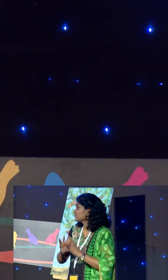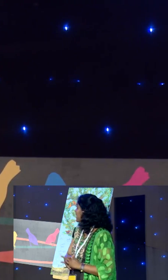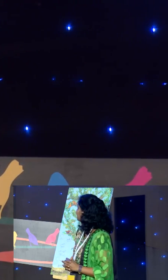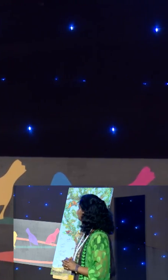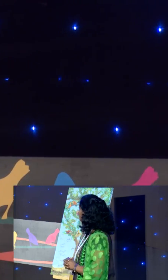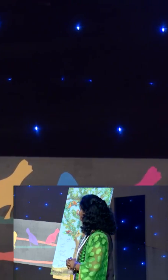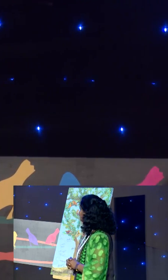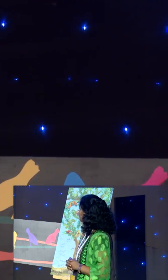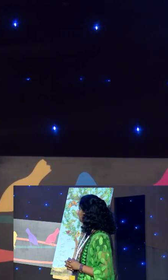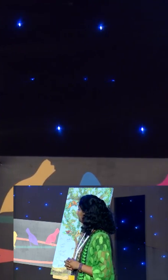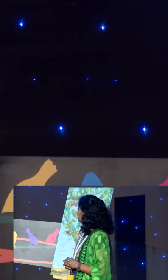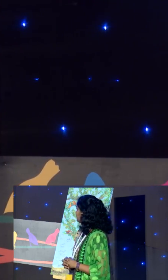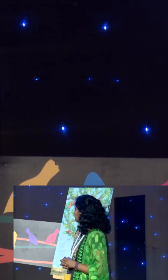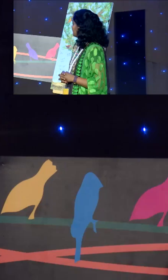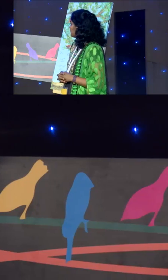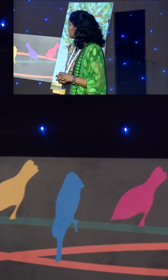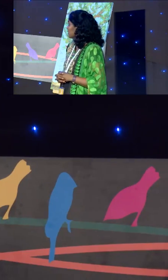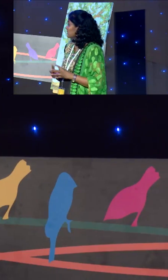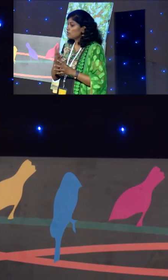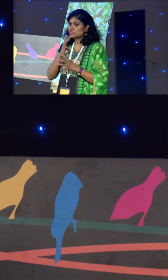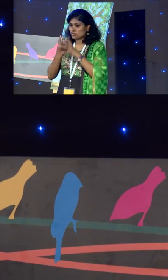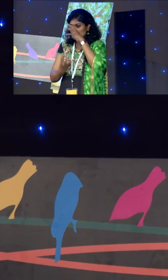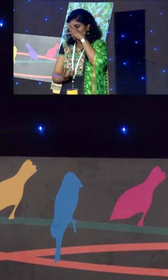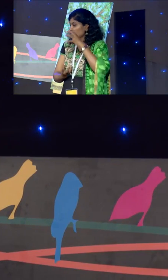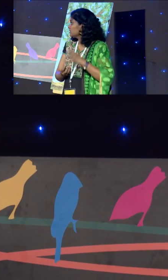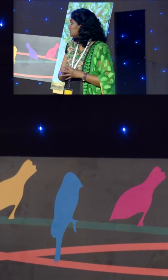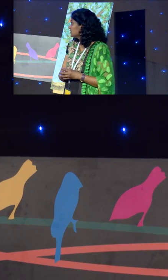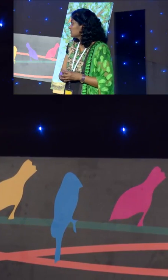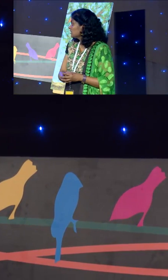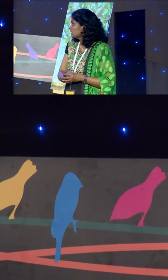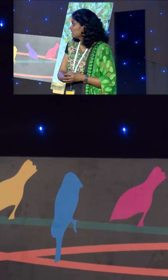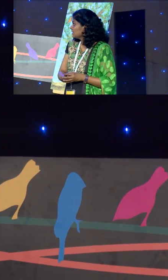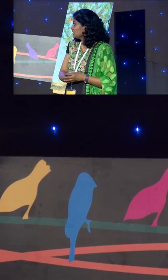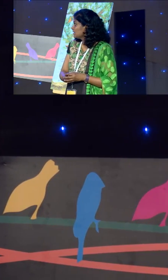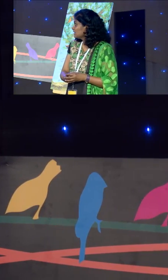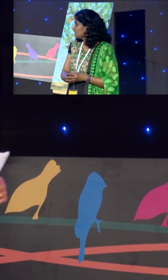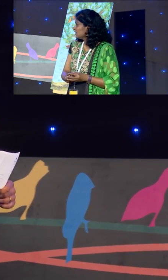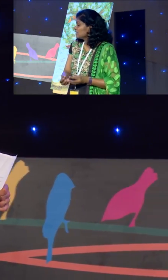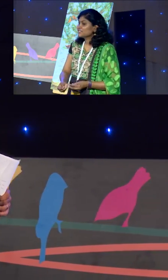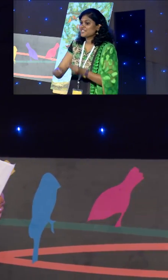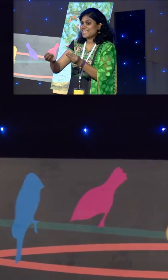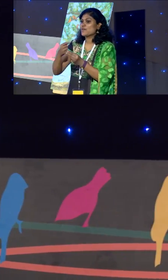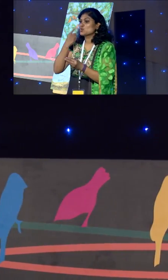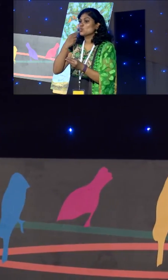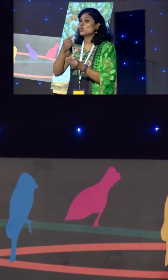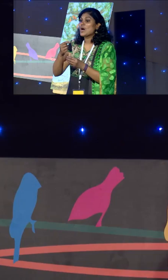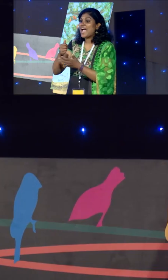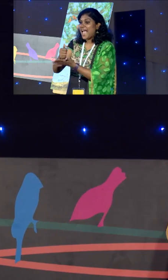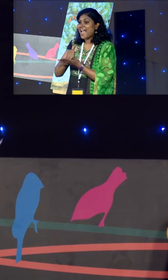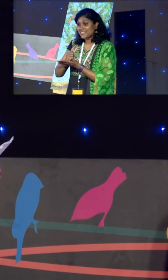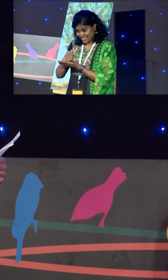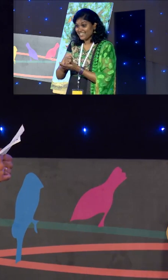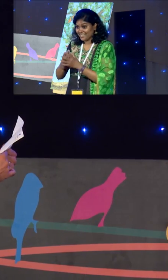water diseases. And these water bottles were given to us at cost price by Eureka Forbes, which was really sweet of